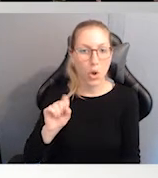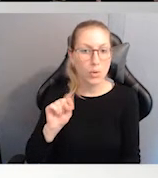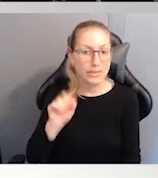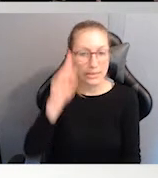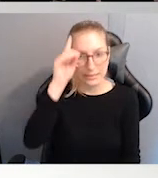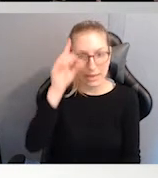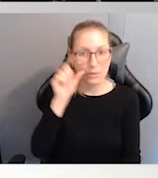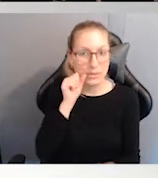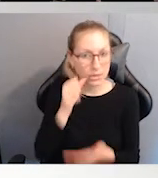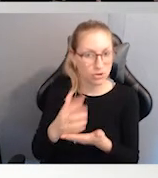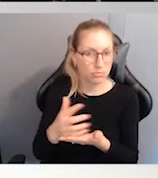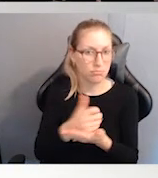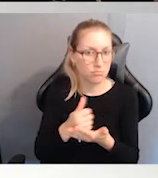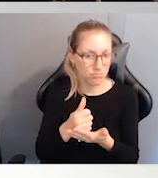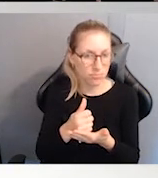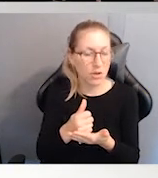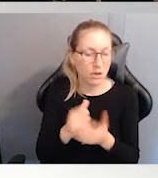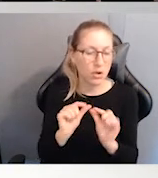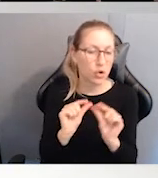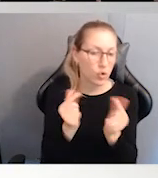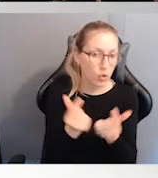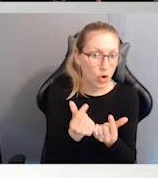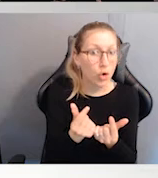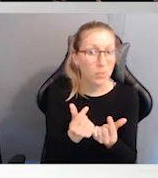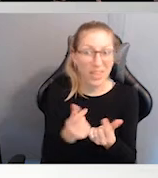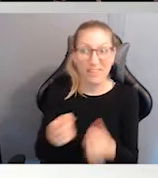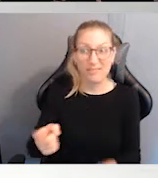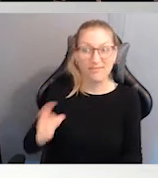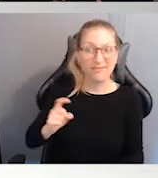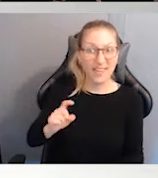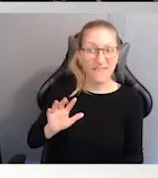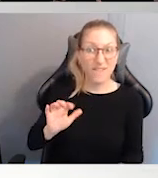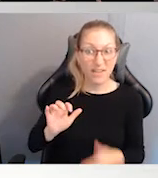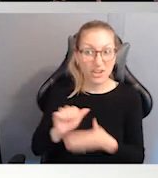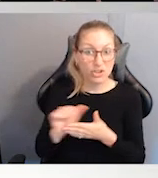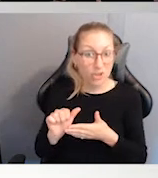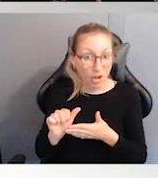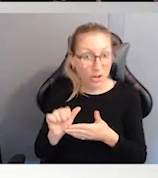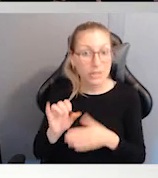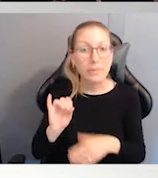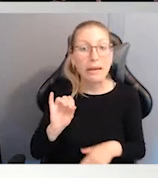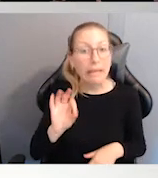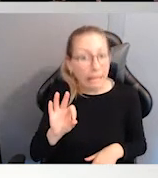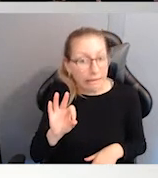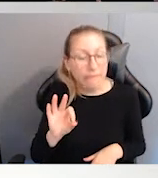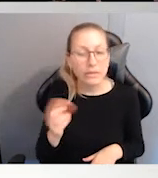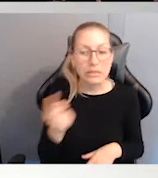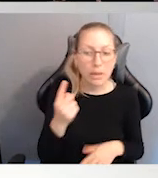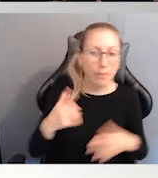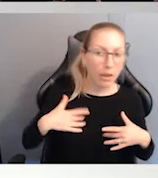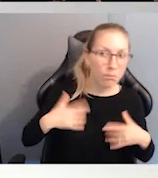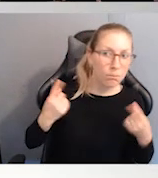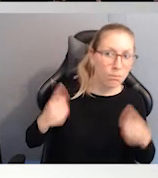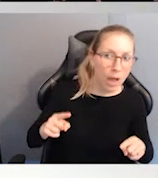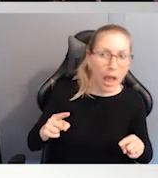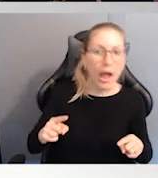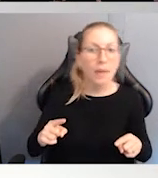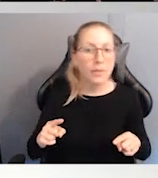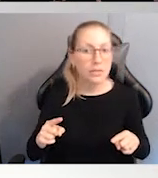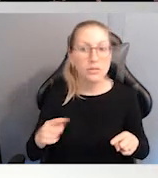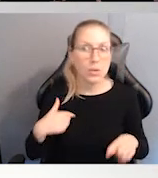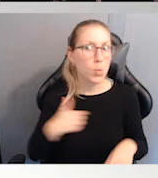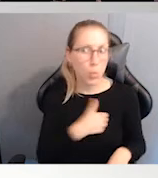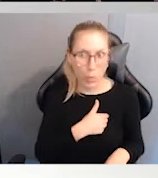us $500. But when they have a buddy walk or they have something going on, we're there. We show up, we pick up, we clean. Michael